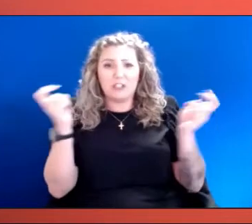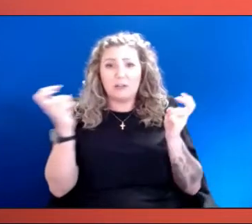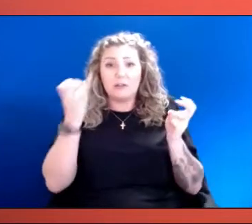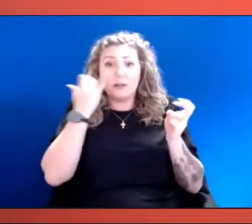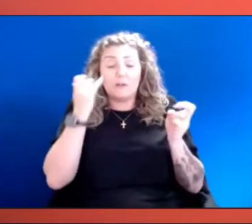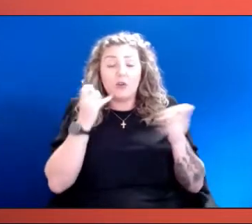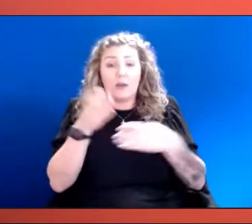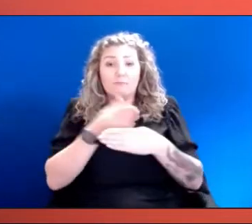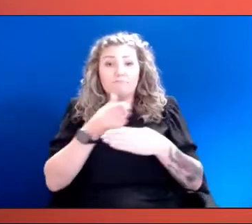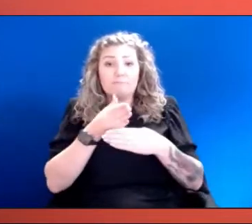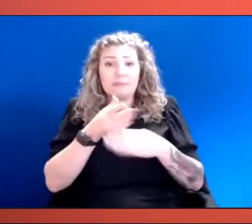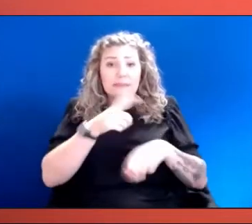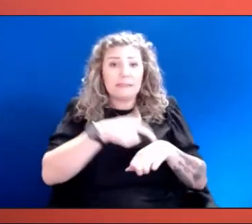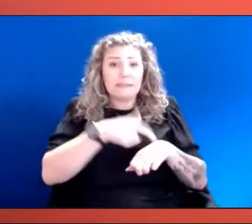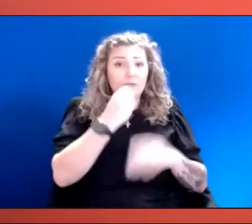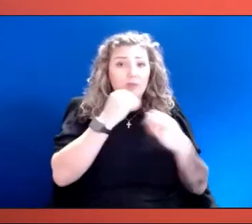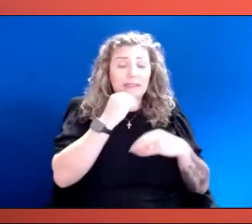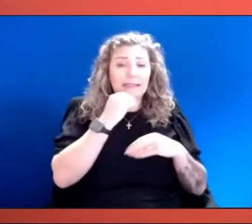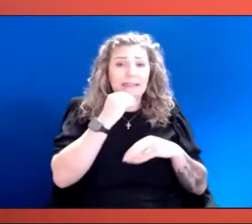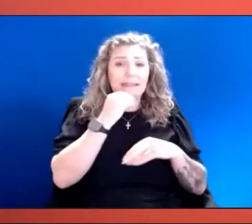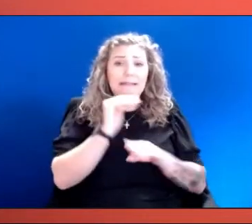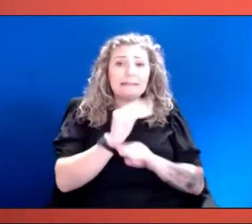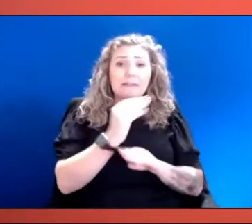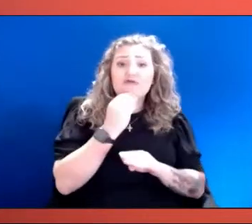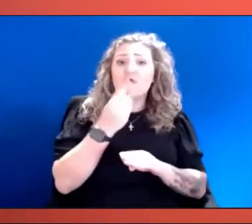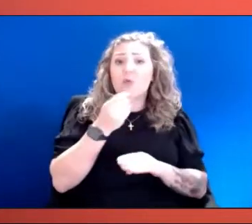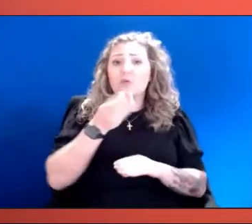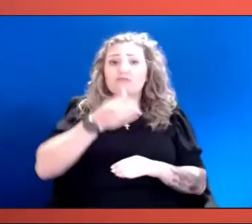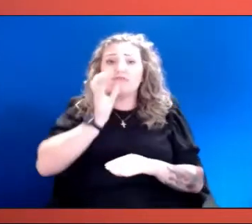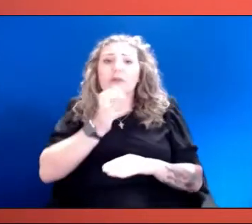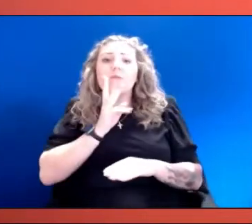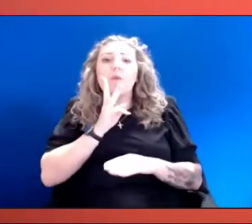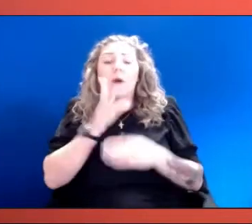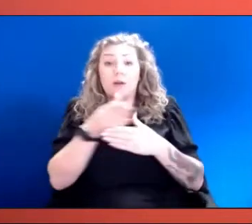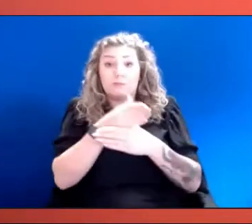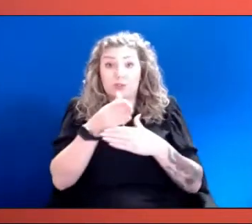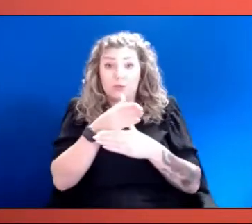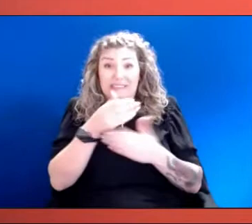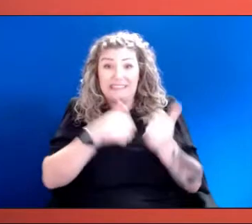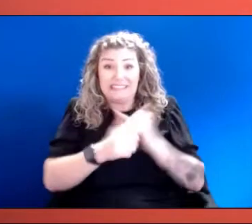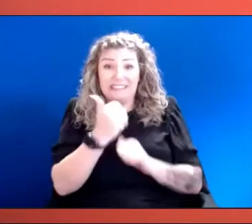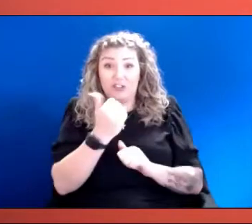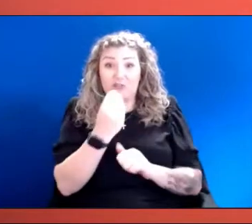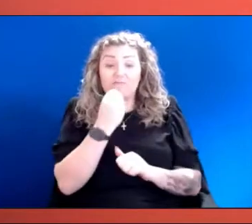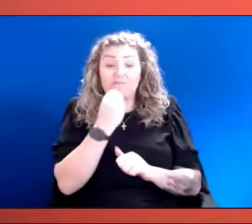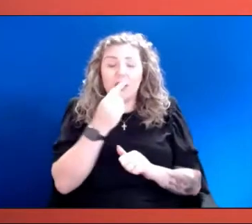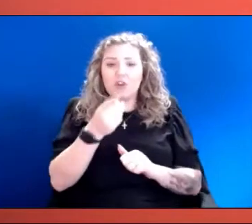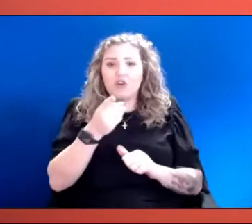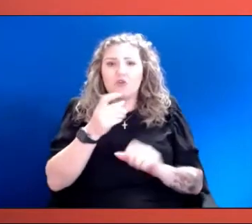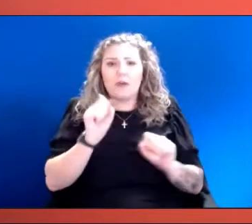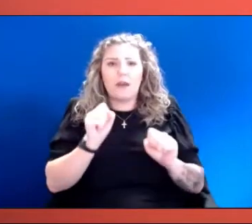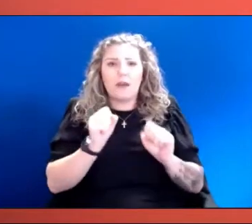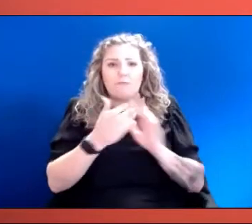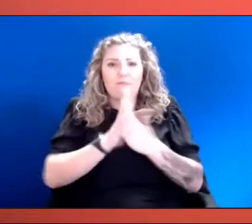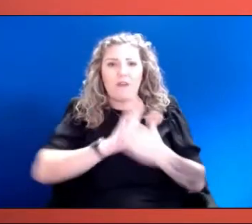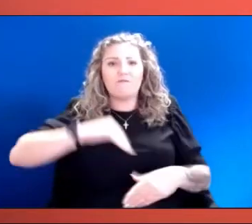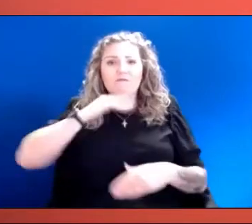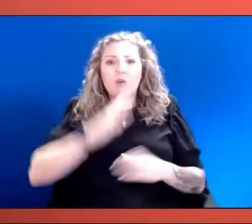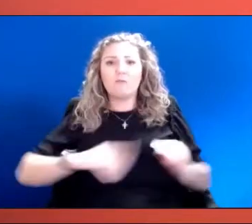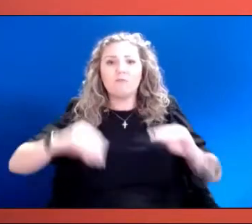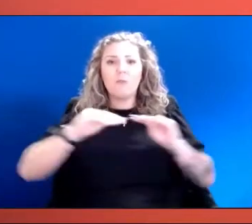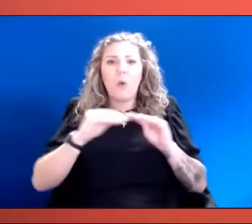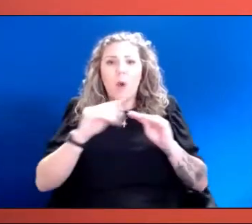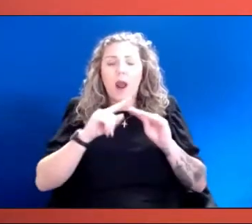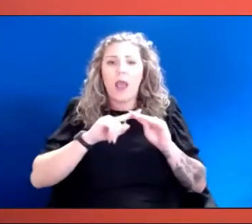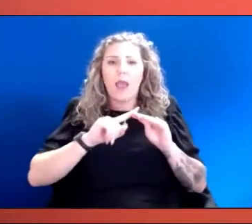dinner or drink water between every bite, you can really make yourself feel full quicker and decrease your overall caloric